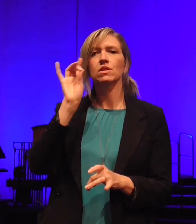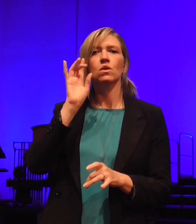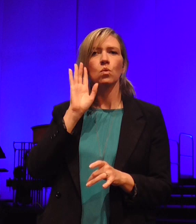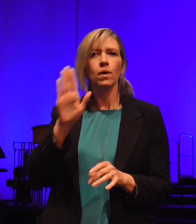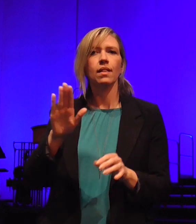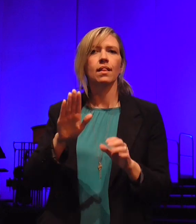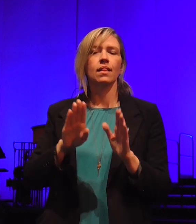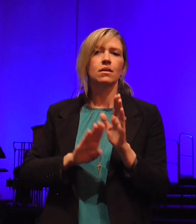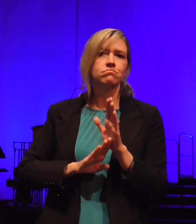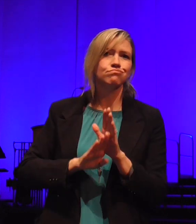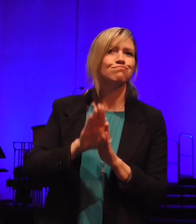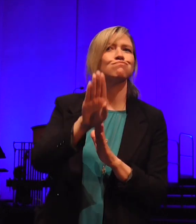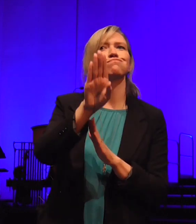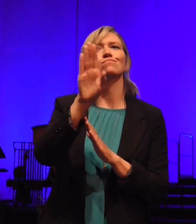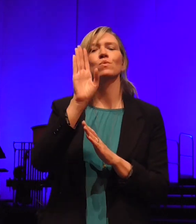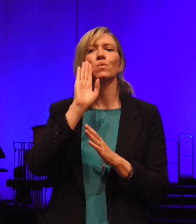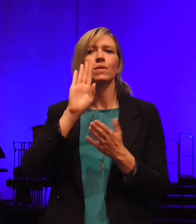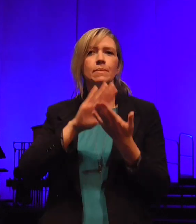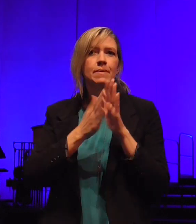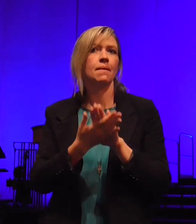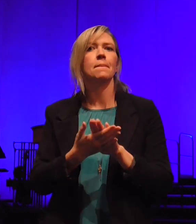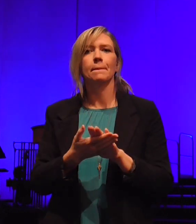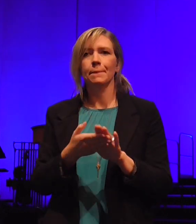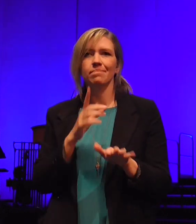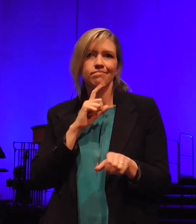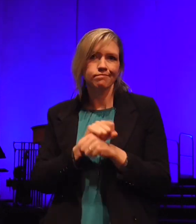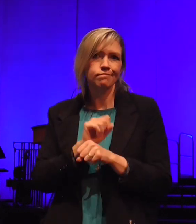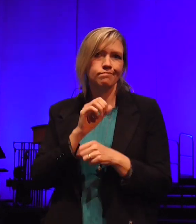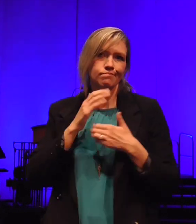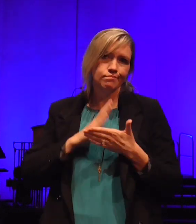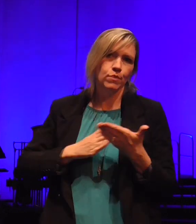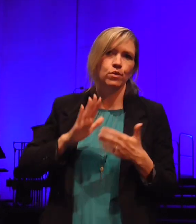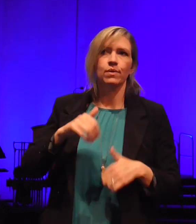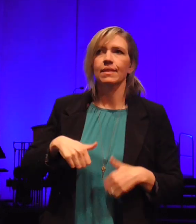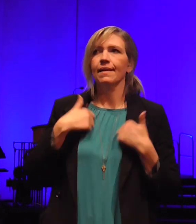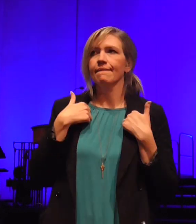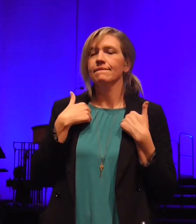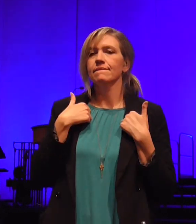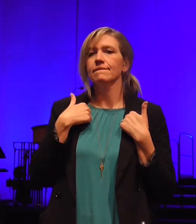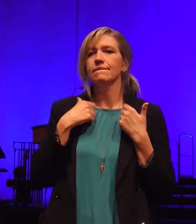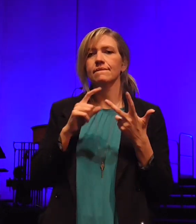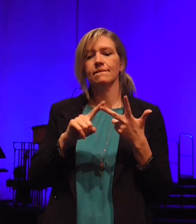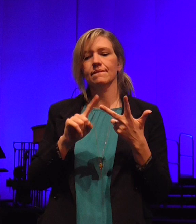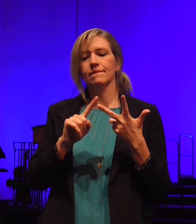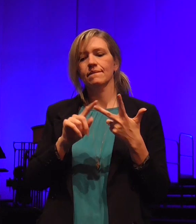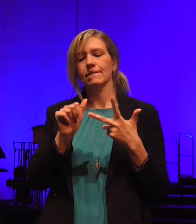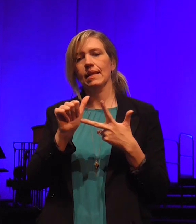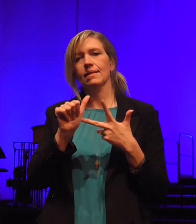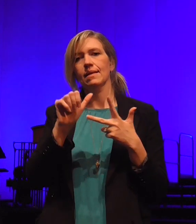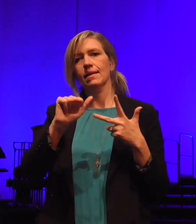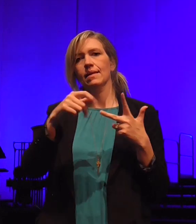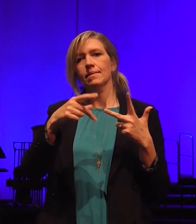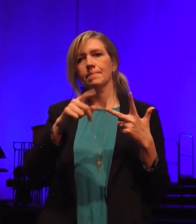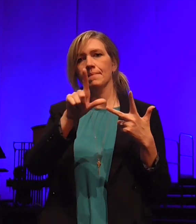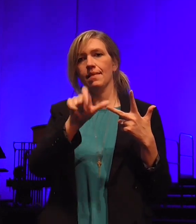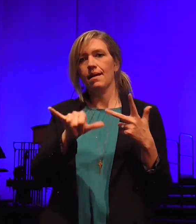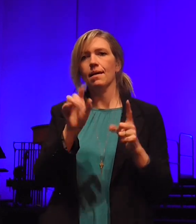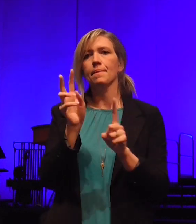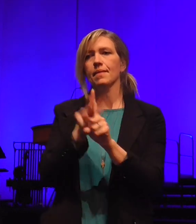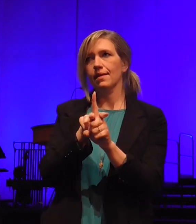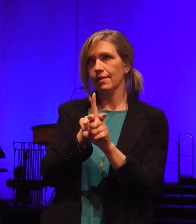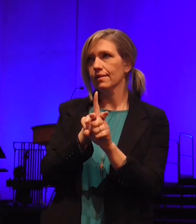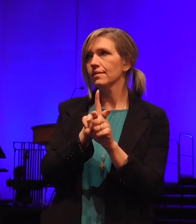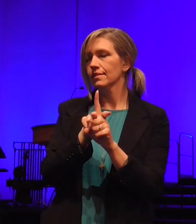it will grow, and it will become in your life. Lastly, apply your